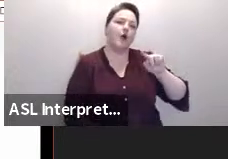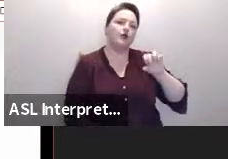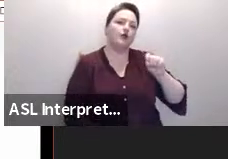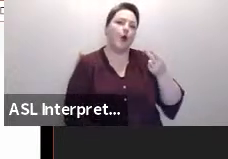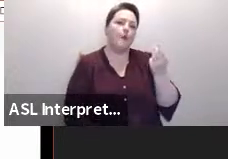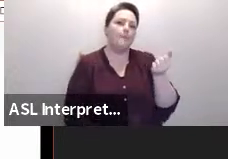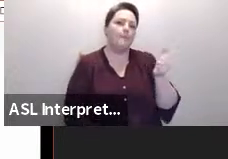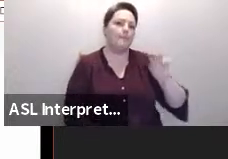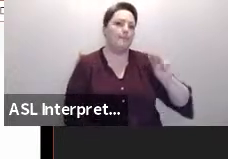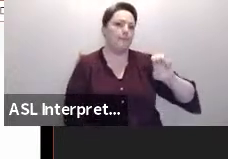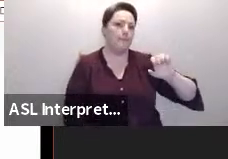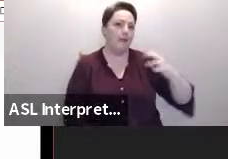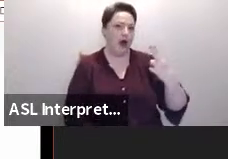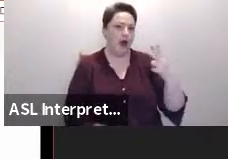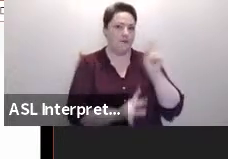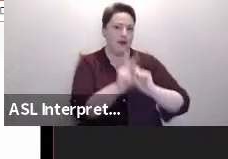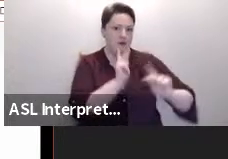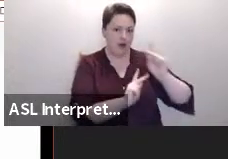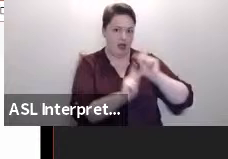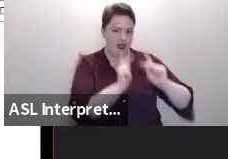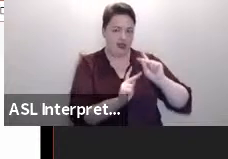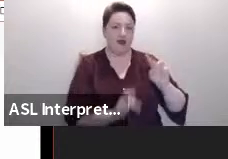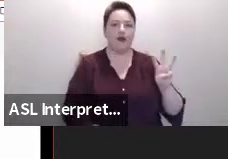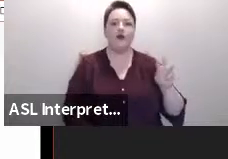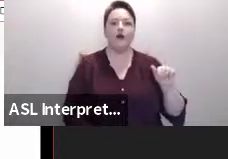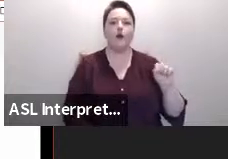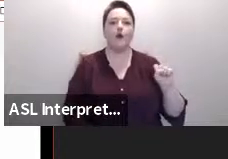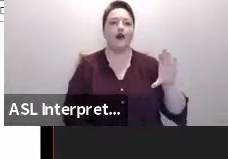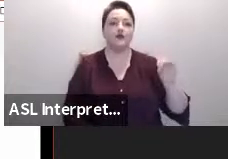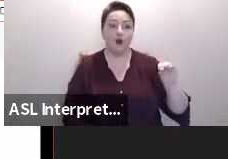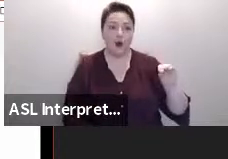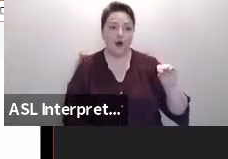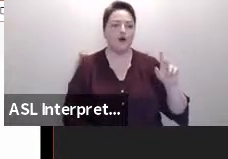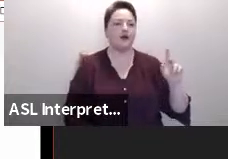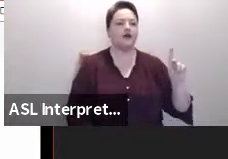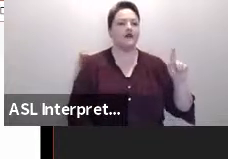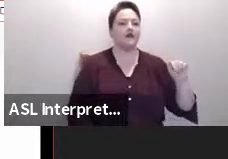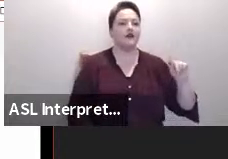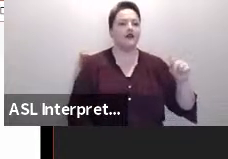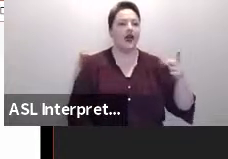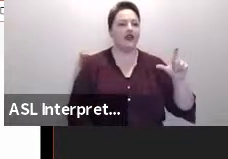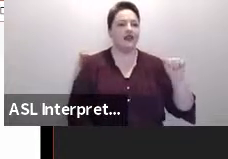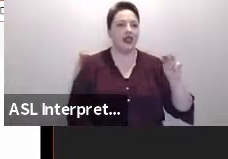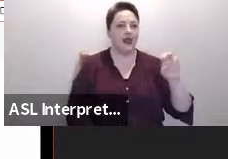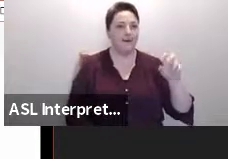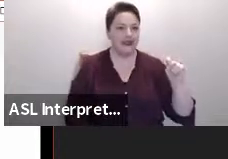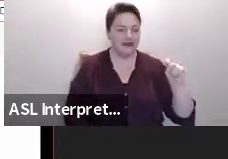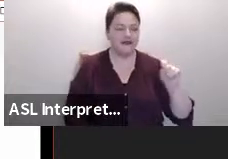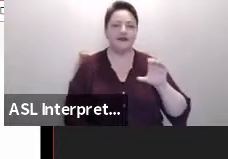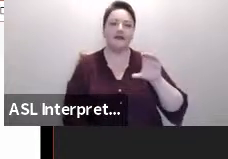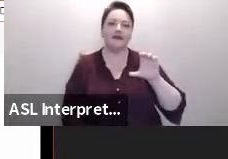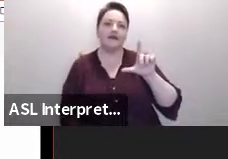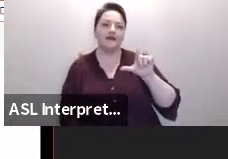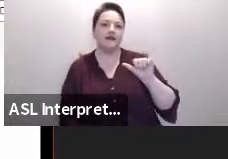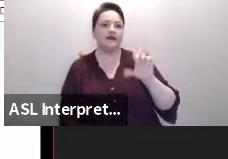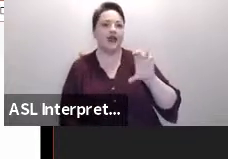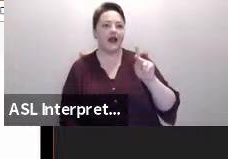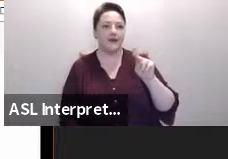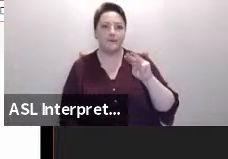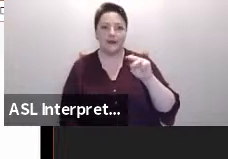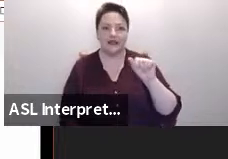Wasco, Cathlamet, Clackamas, Cowlitz bands of Chinook,